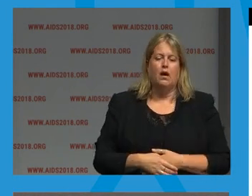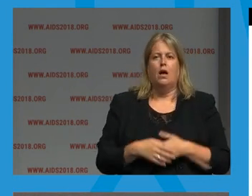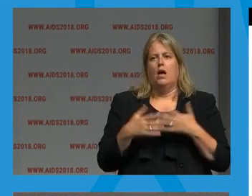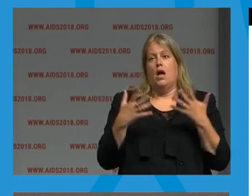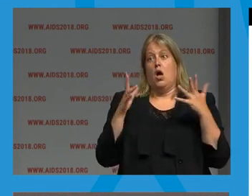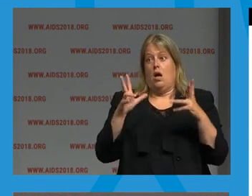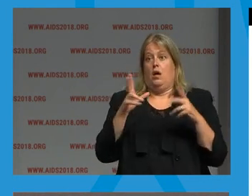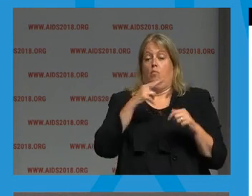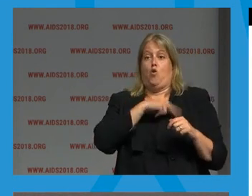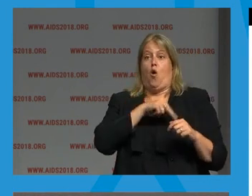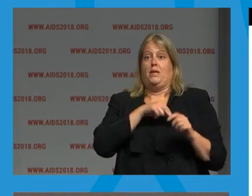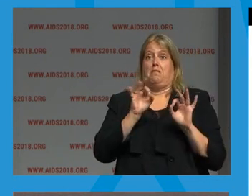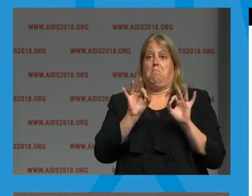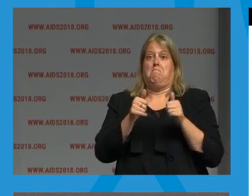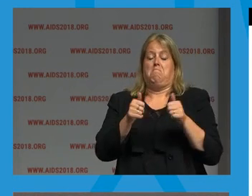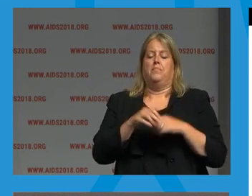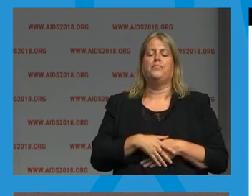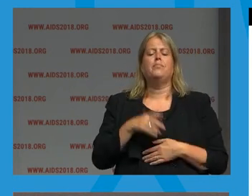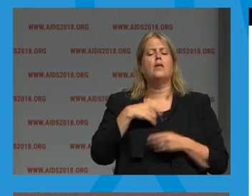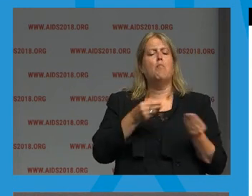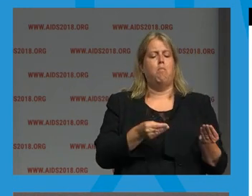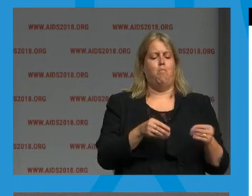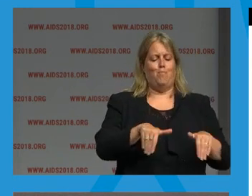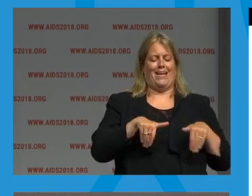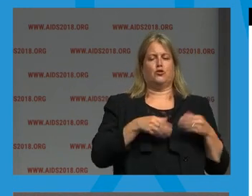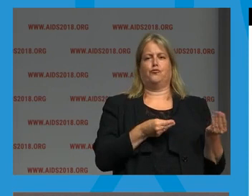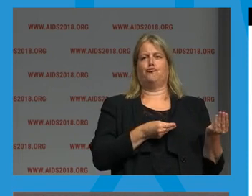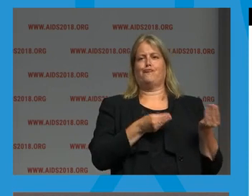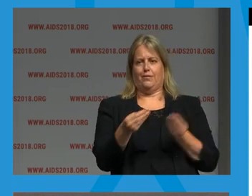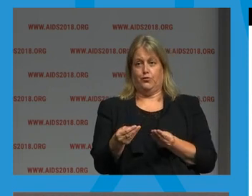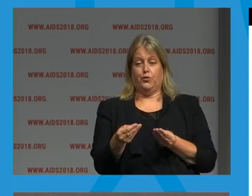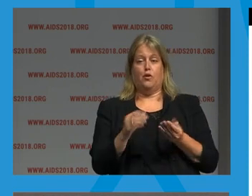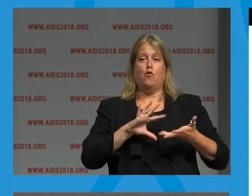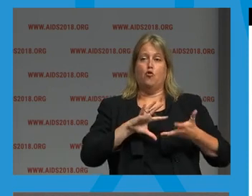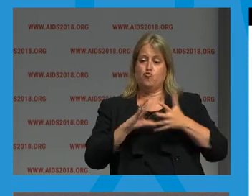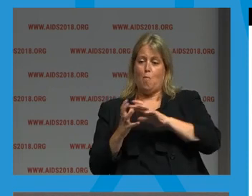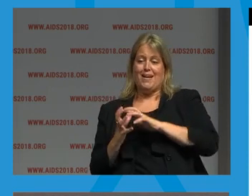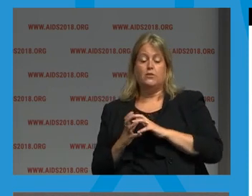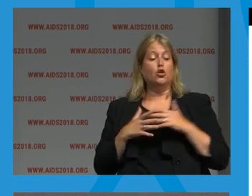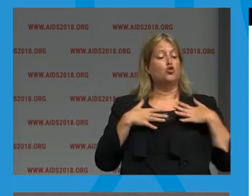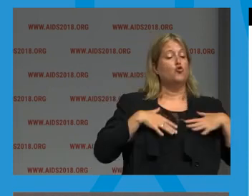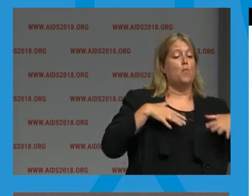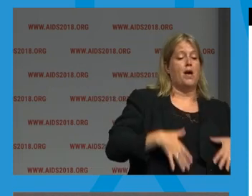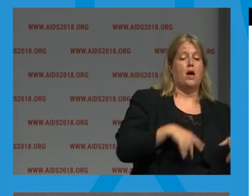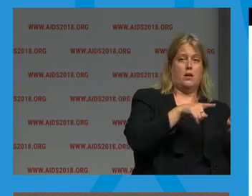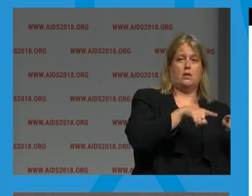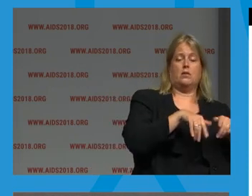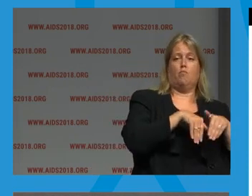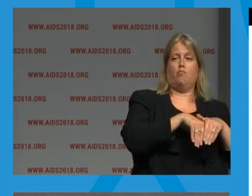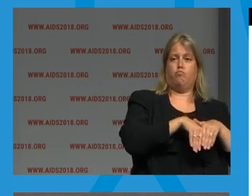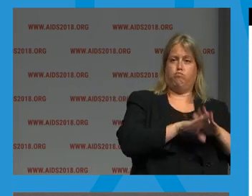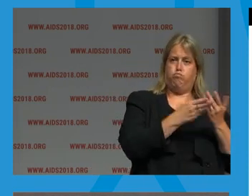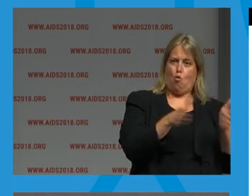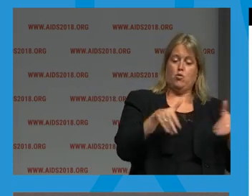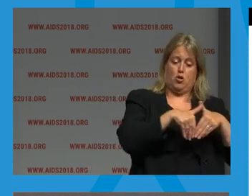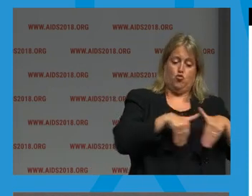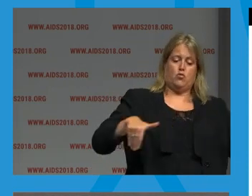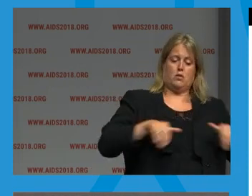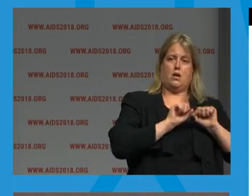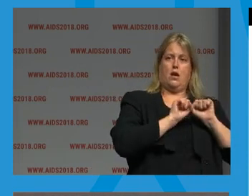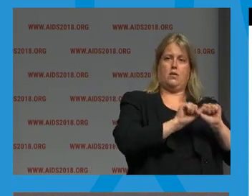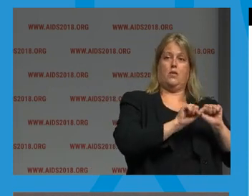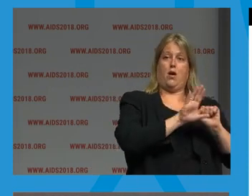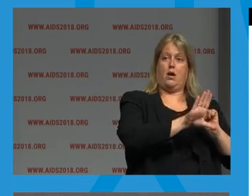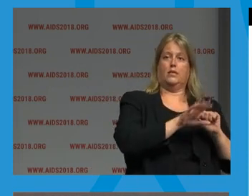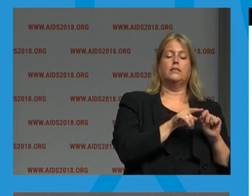promising, and that is the passive transfer of combinations of human broadly neutralizing antibodies during